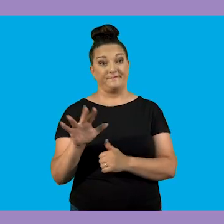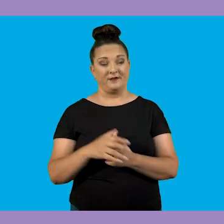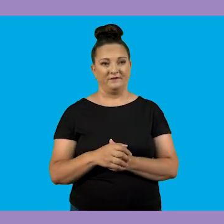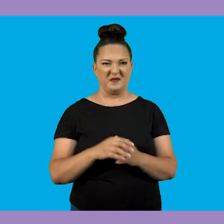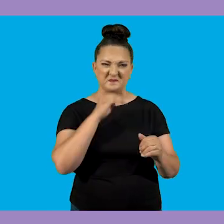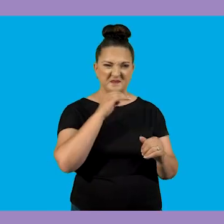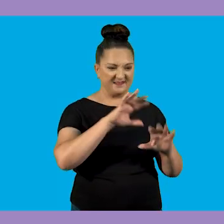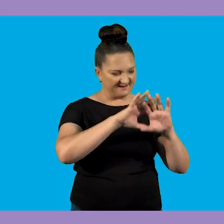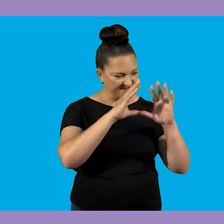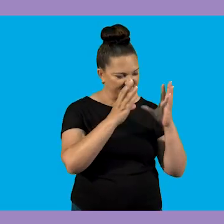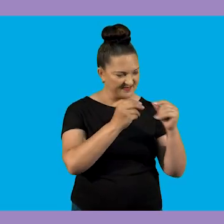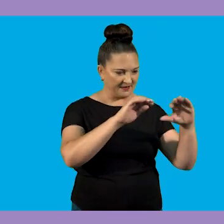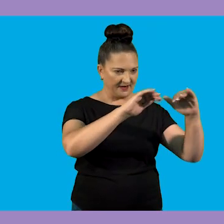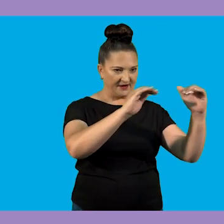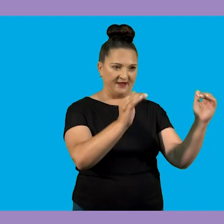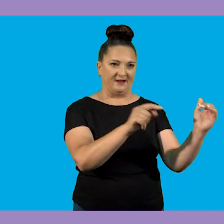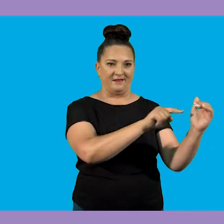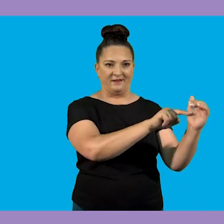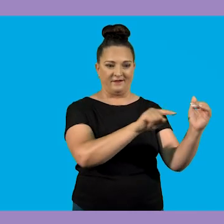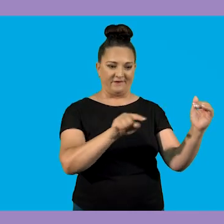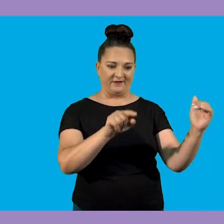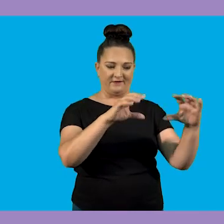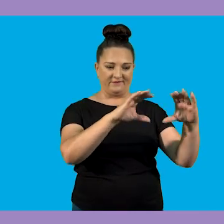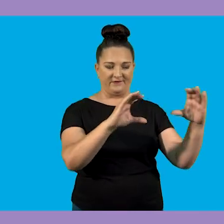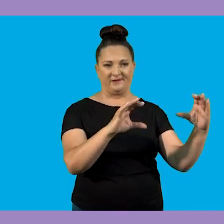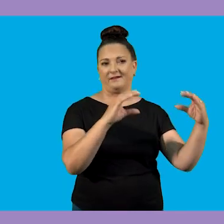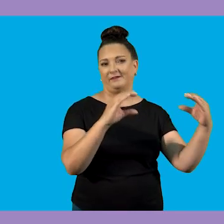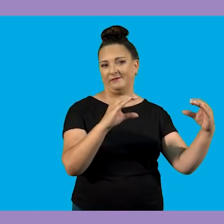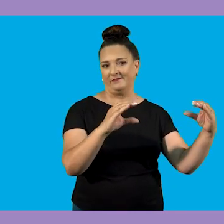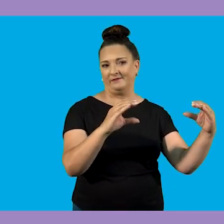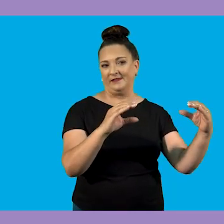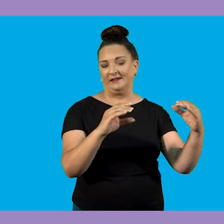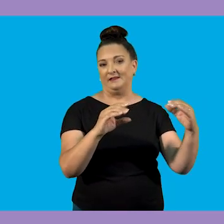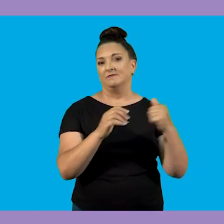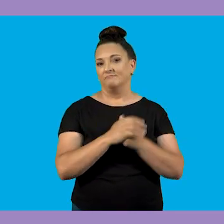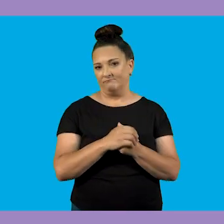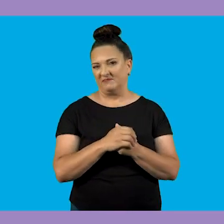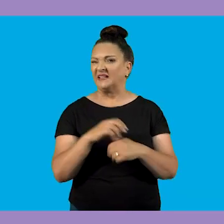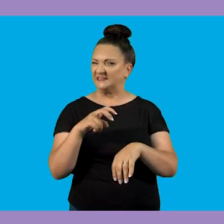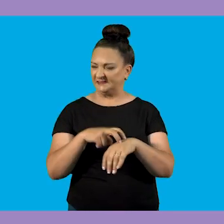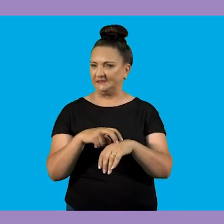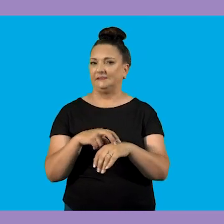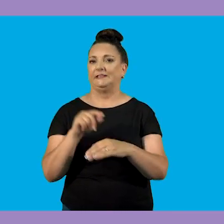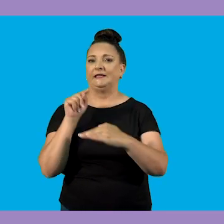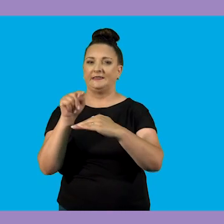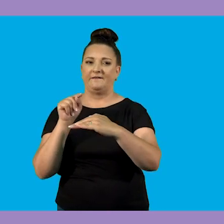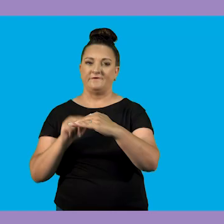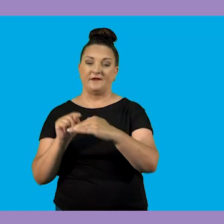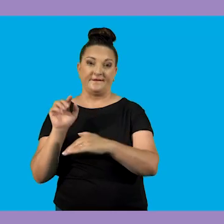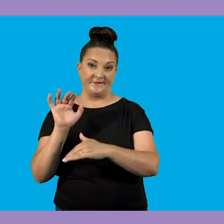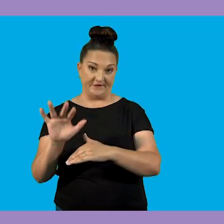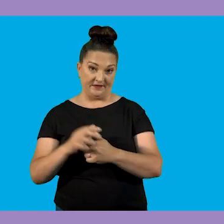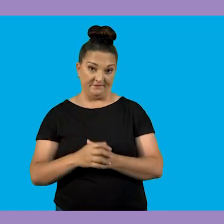So everything here has to now be divided by 5.